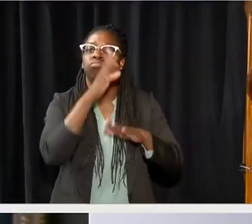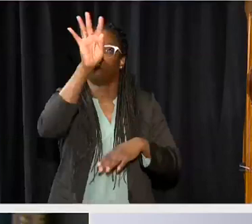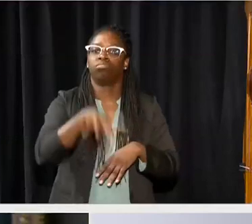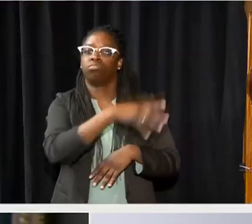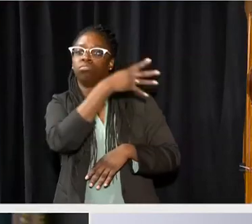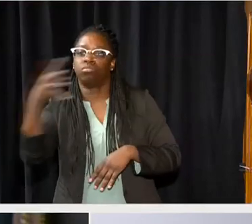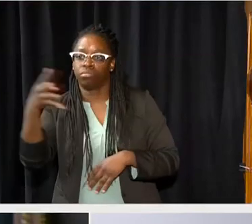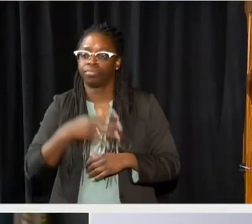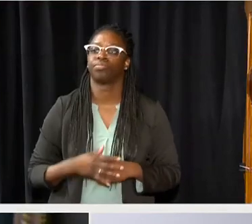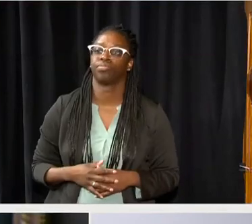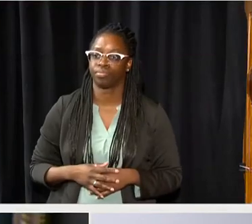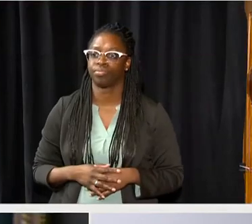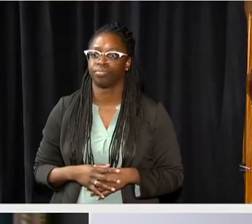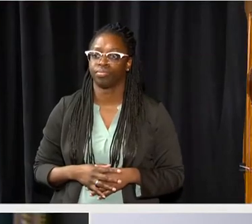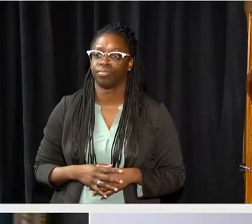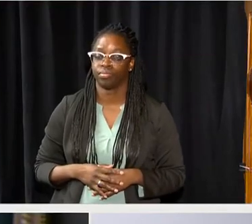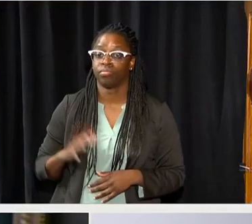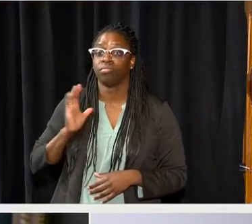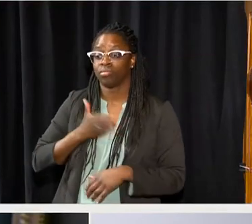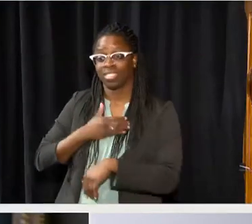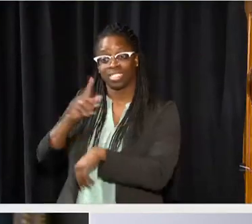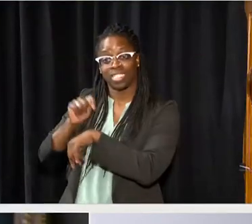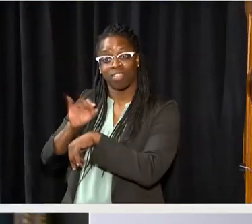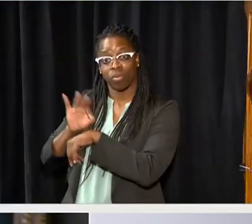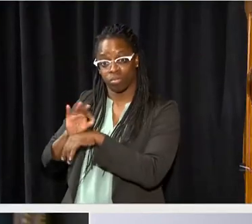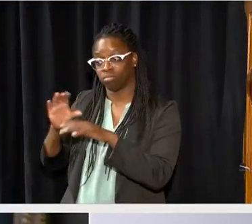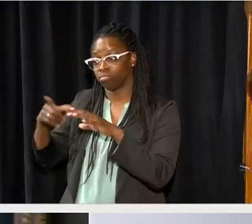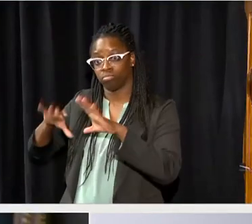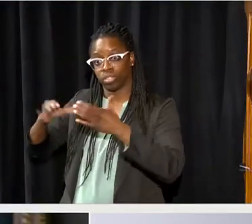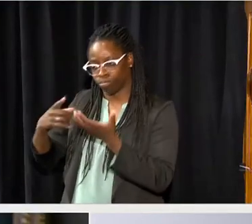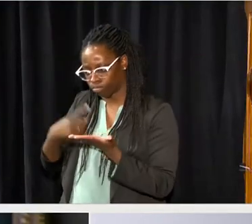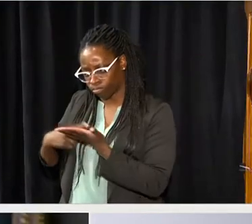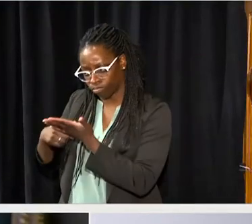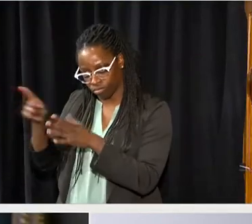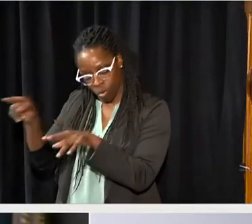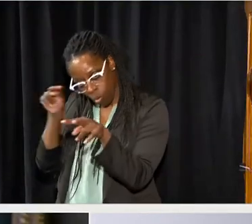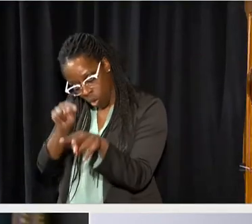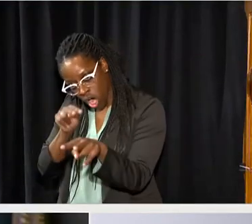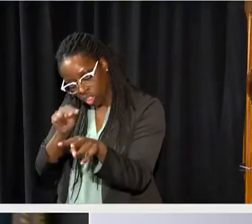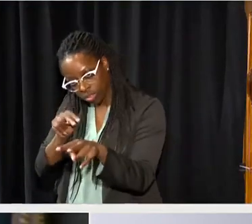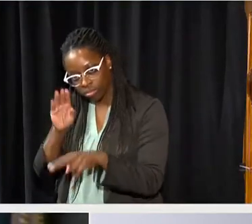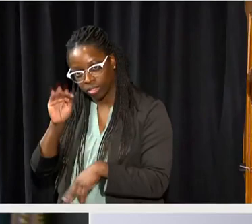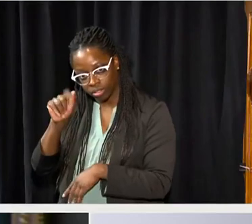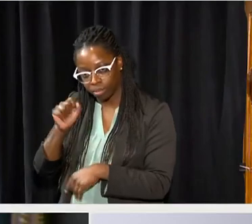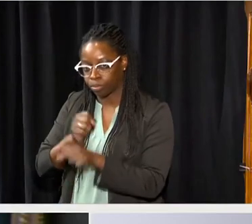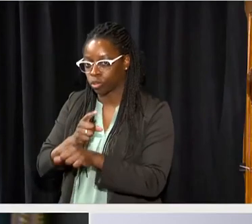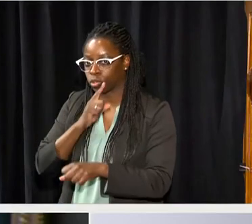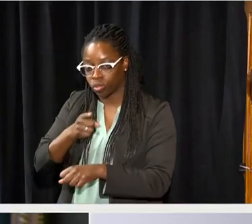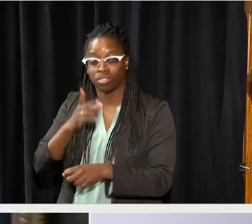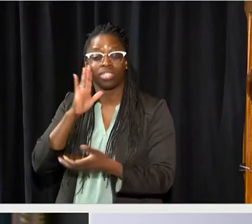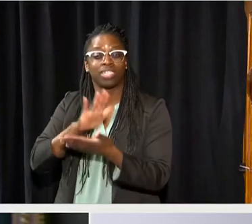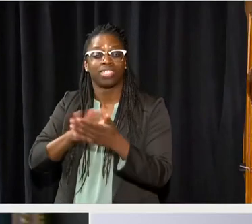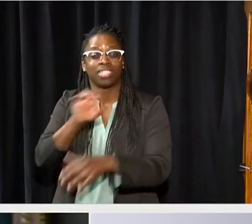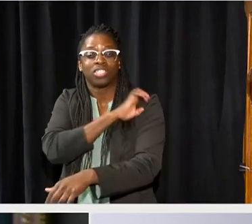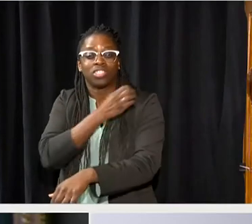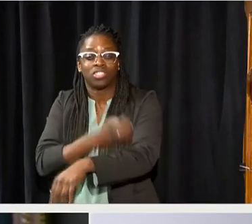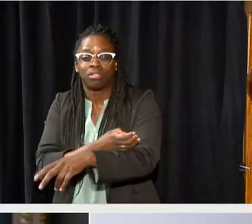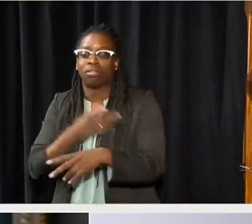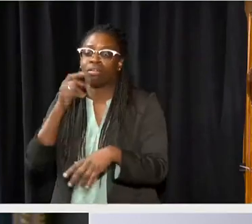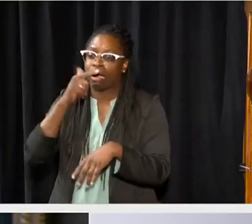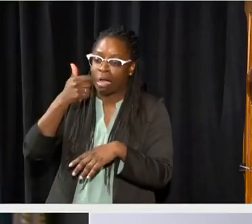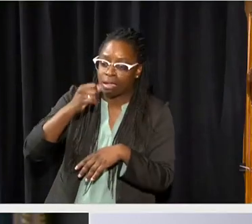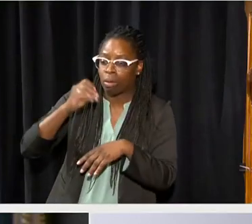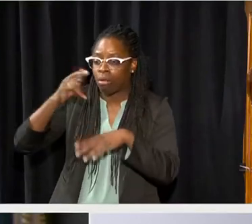chart a course forward for transportation financing in the clean energy era. You see,